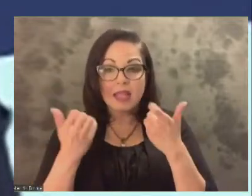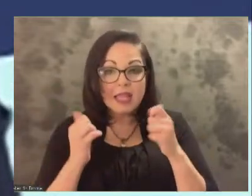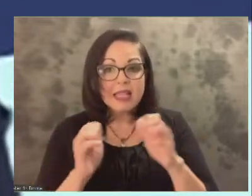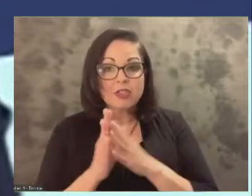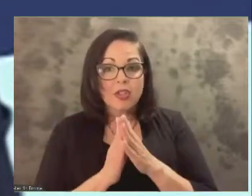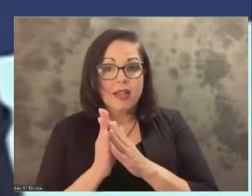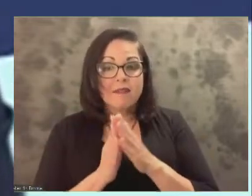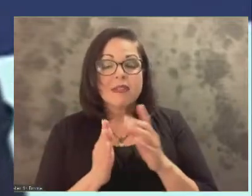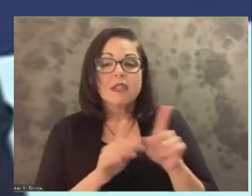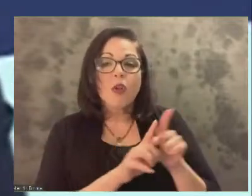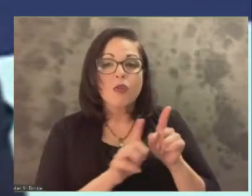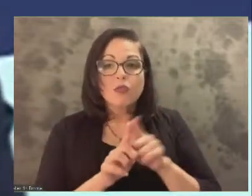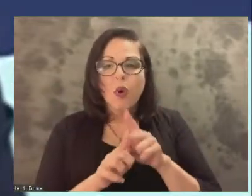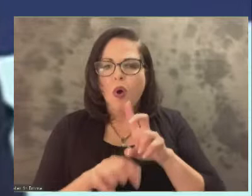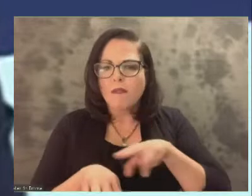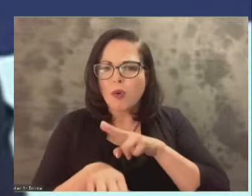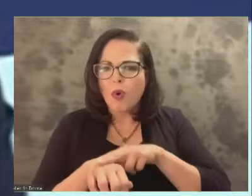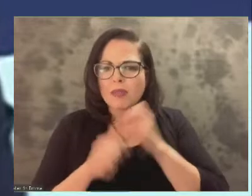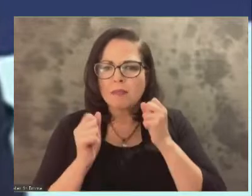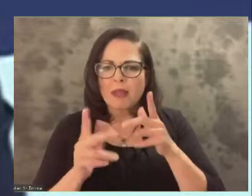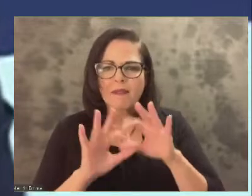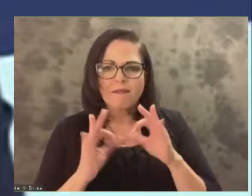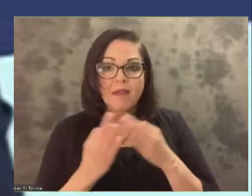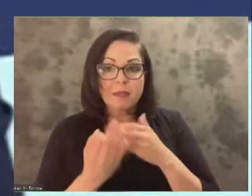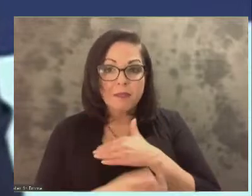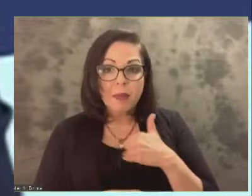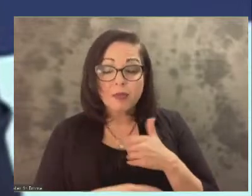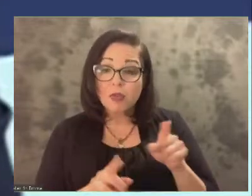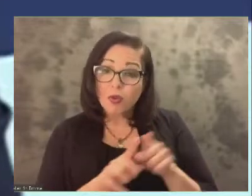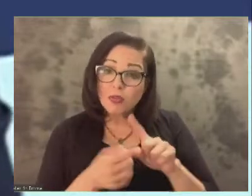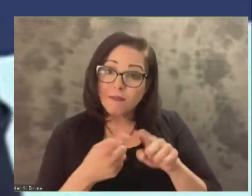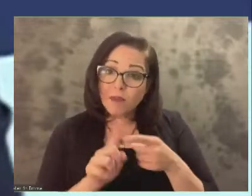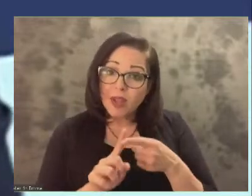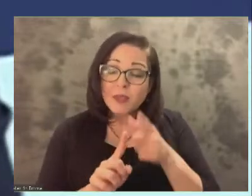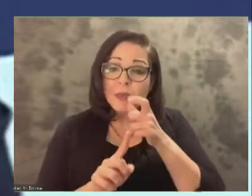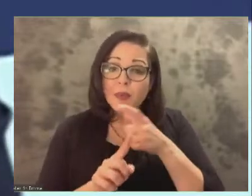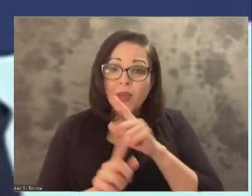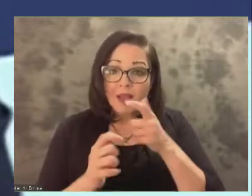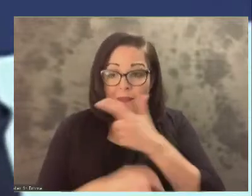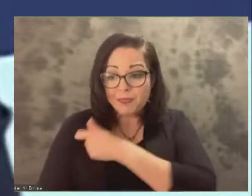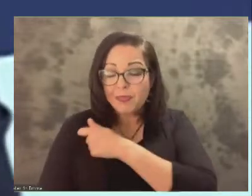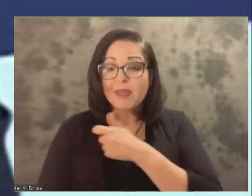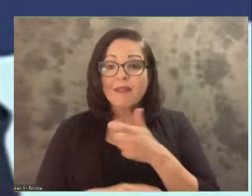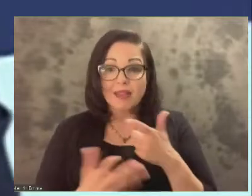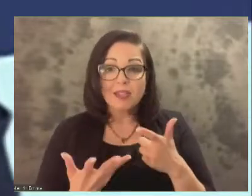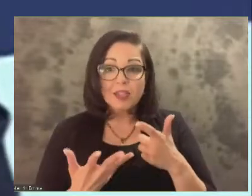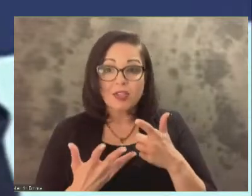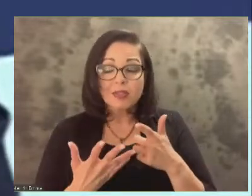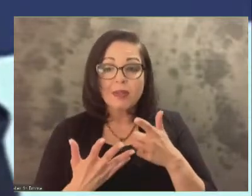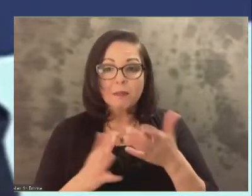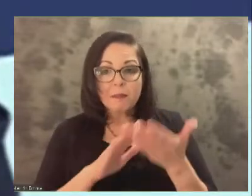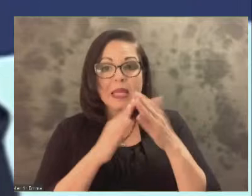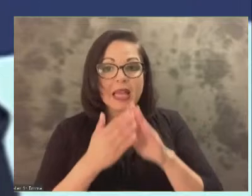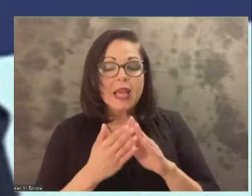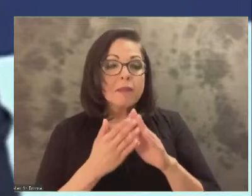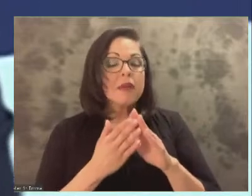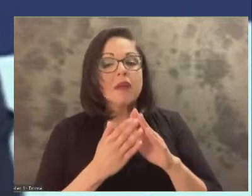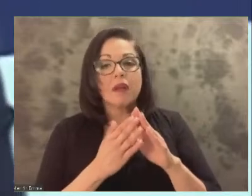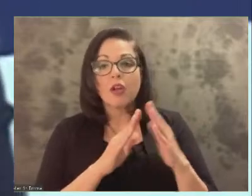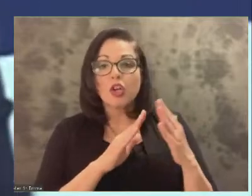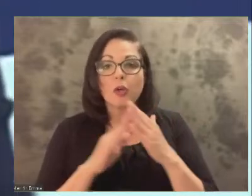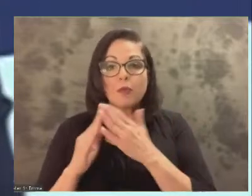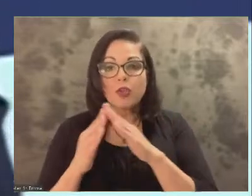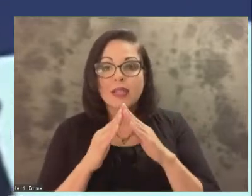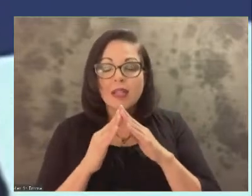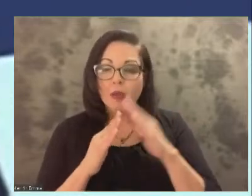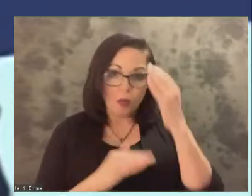course, the many family members and friends who made vaccination a family and community affair. And all